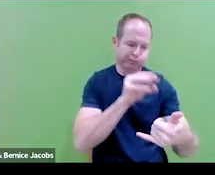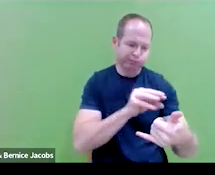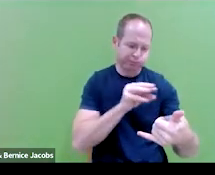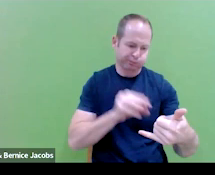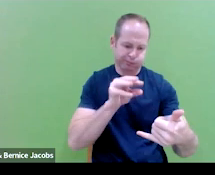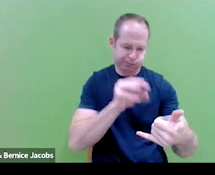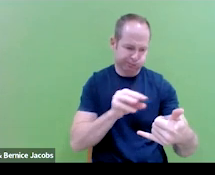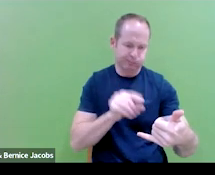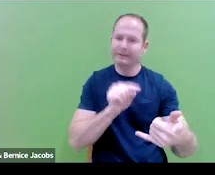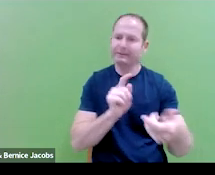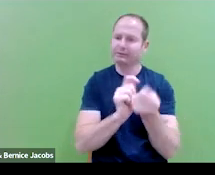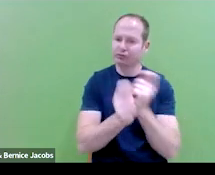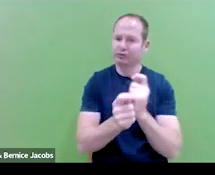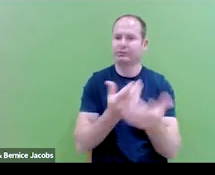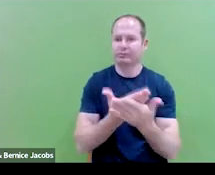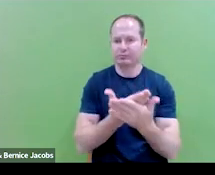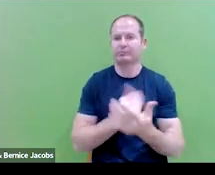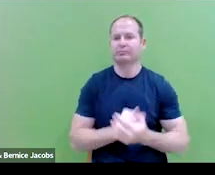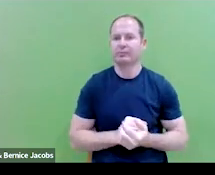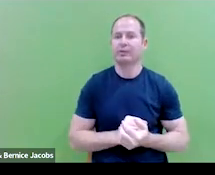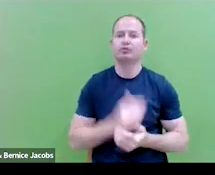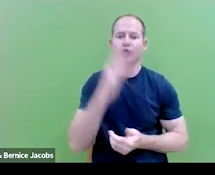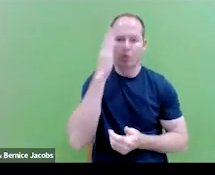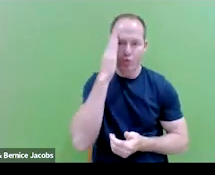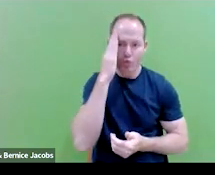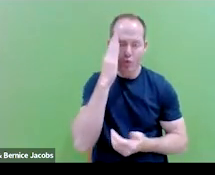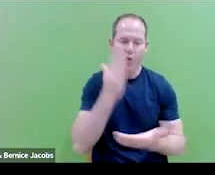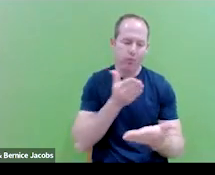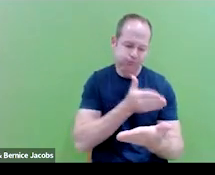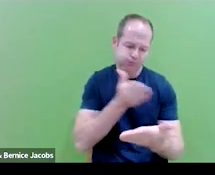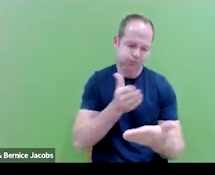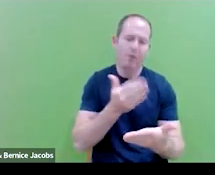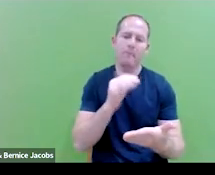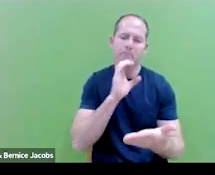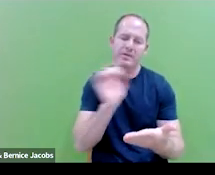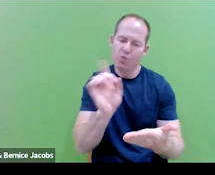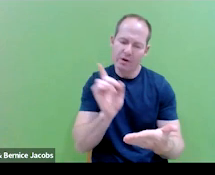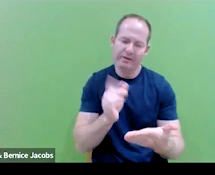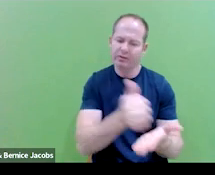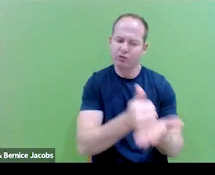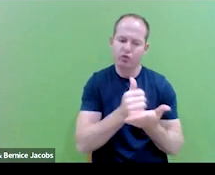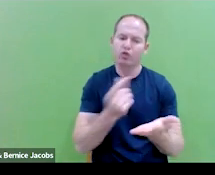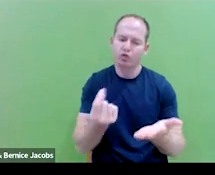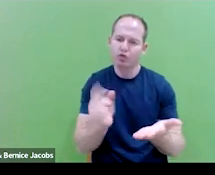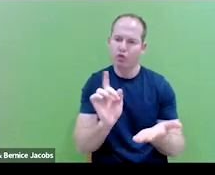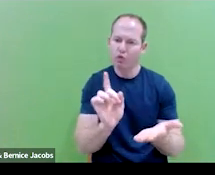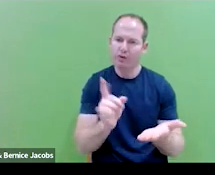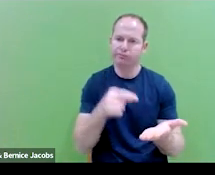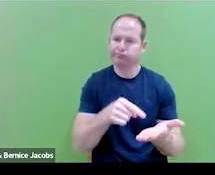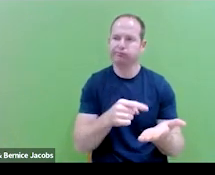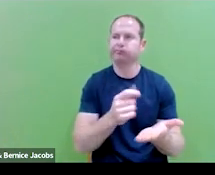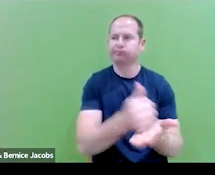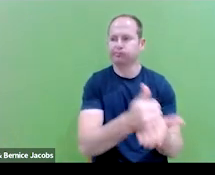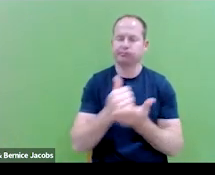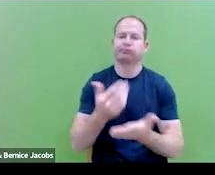those icons. So that's a really good function, but the perception of that information has been simplified and is really